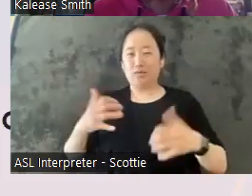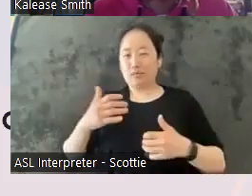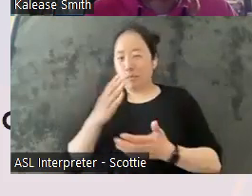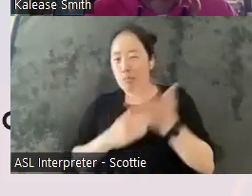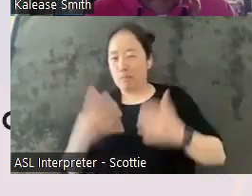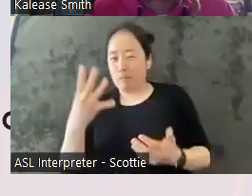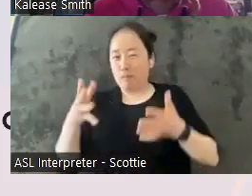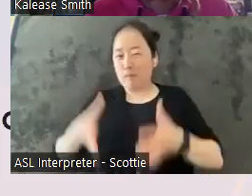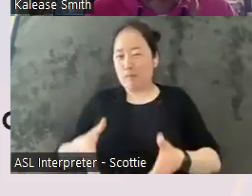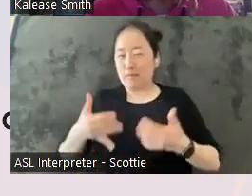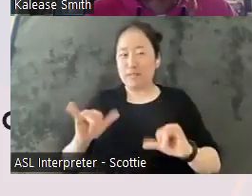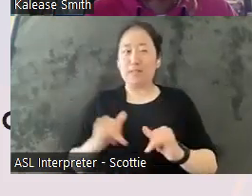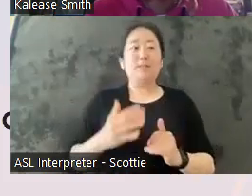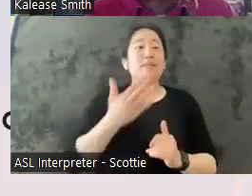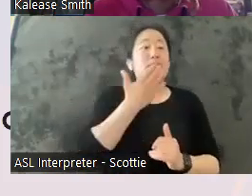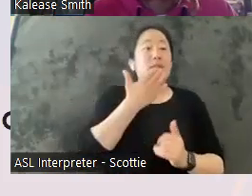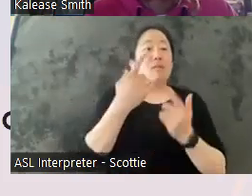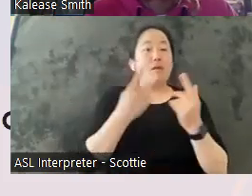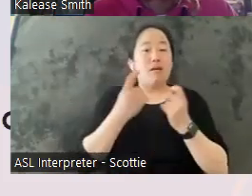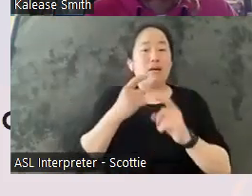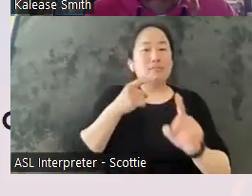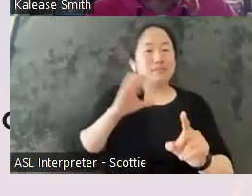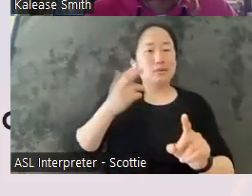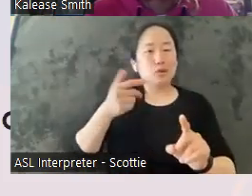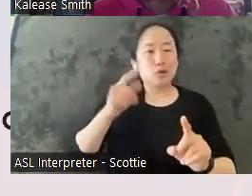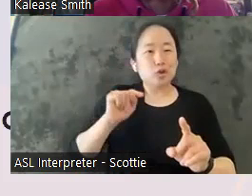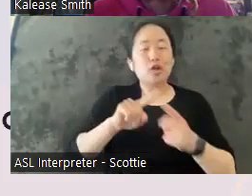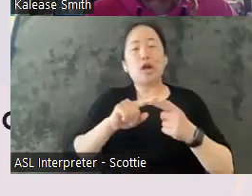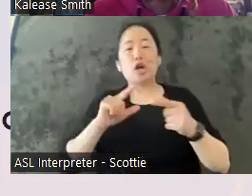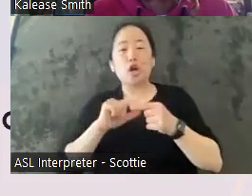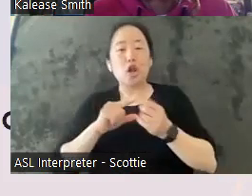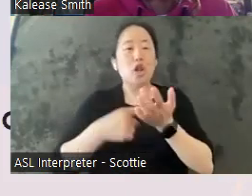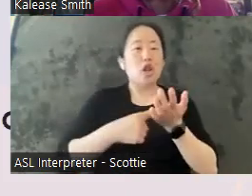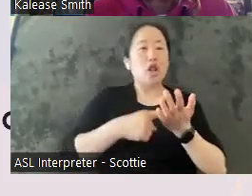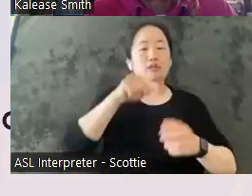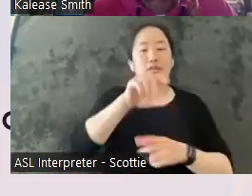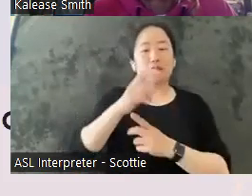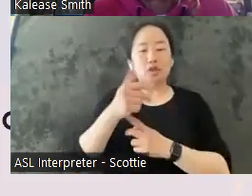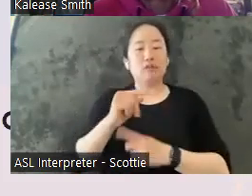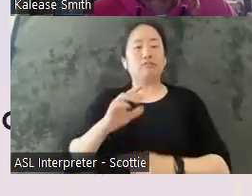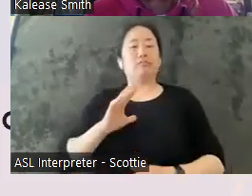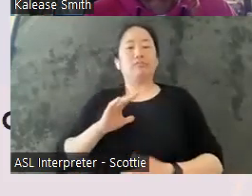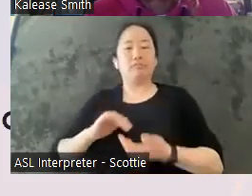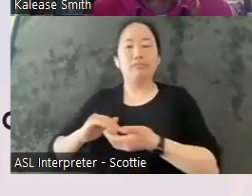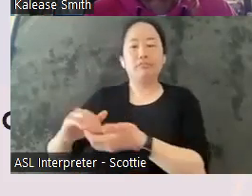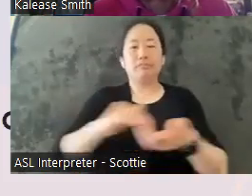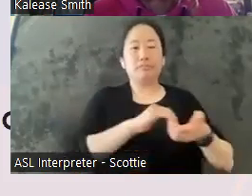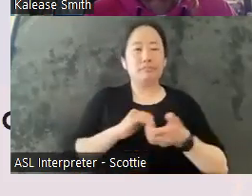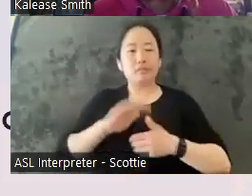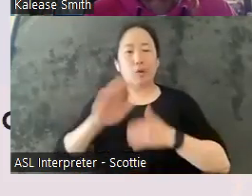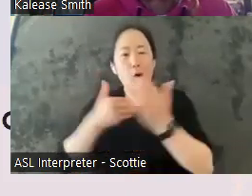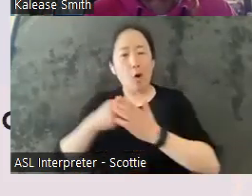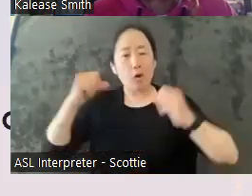you everyone for continuing to ask questions in the chat and adding on to everyone's conversation, making it really collaborative. I really appreciate it as